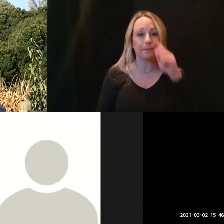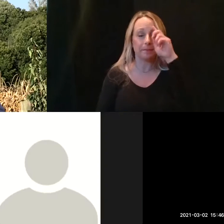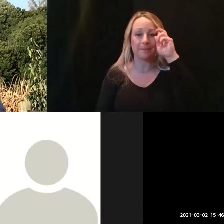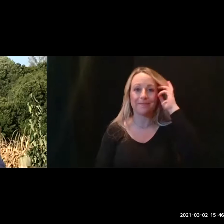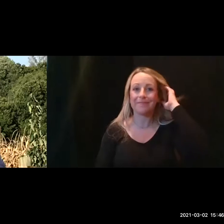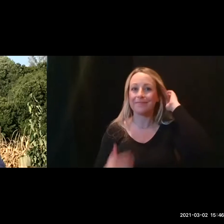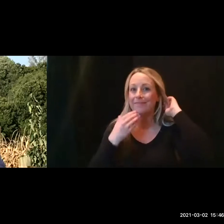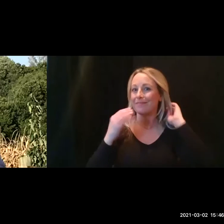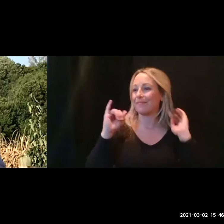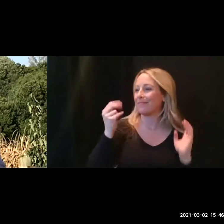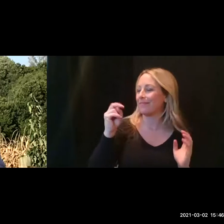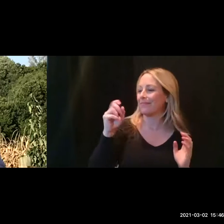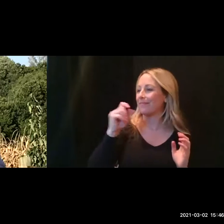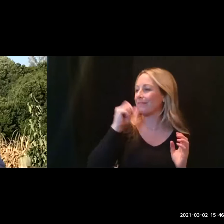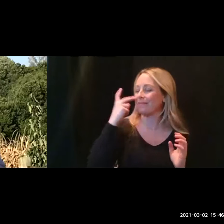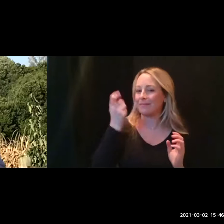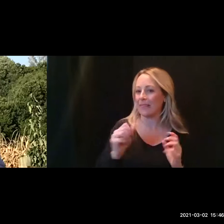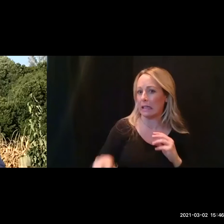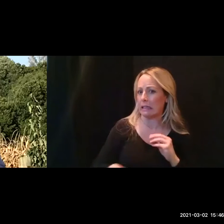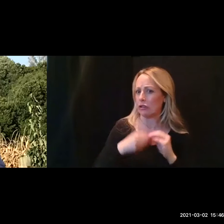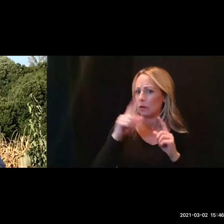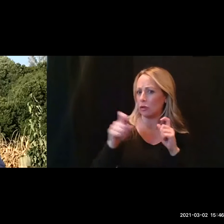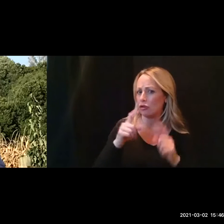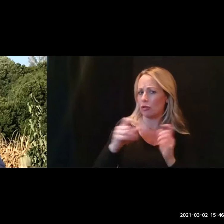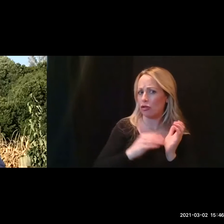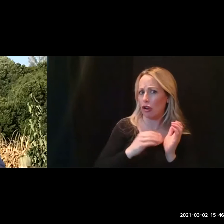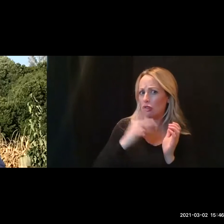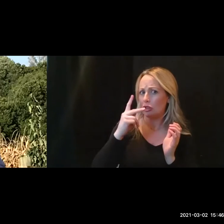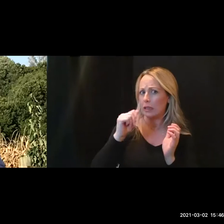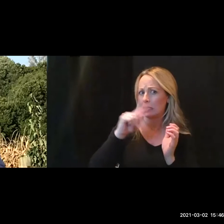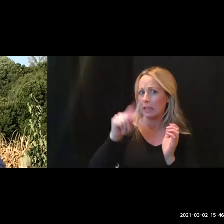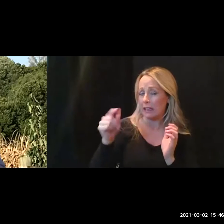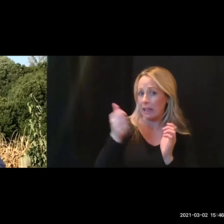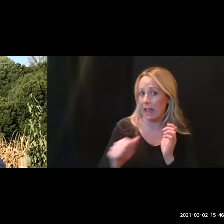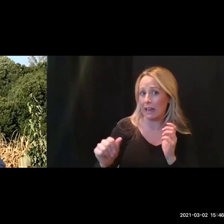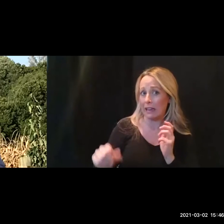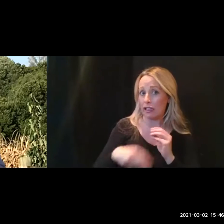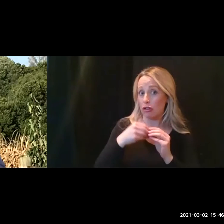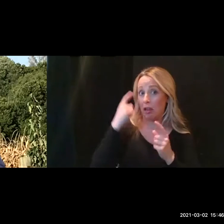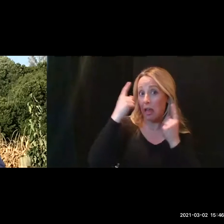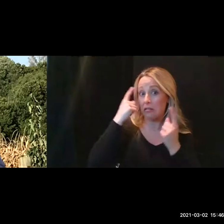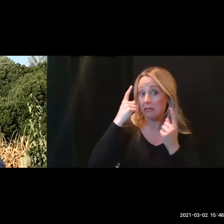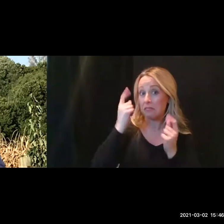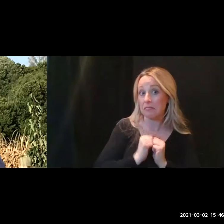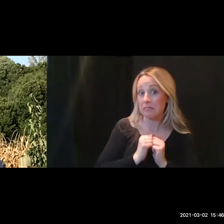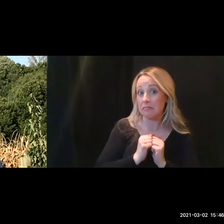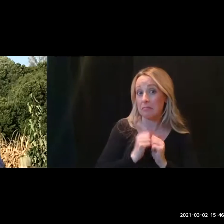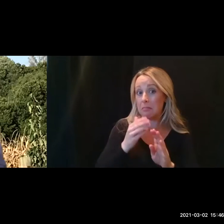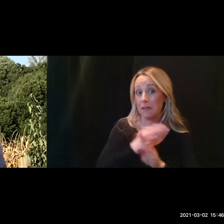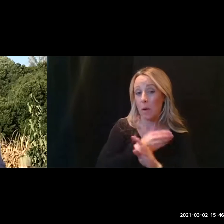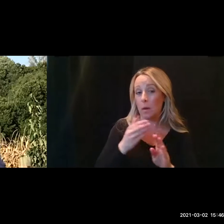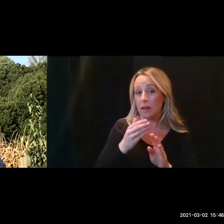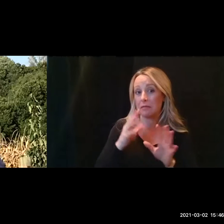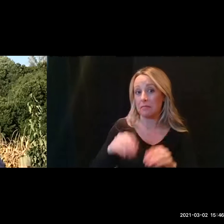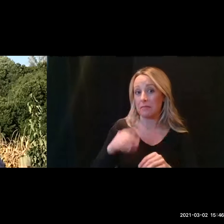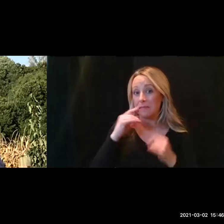Thank you. I don't see any additional questions. Dr. Katz, do you have any other final thoughts before we sign off for the day? Well, yeah, I